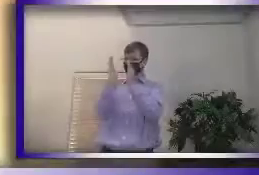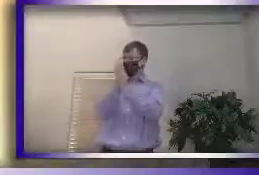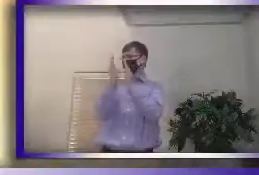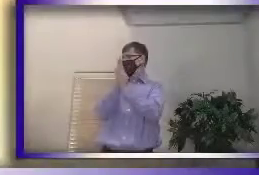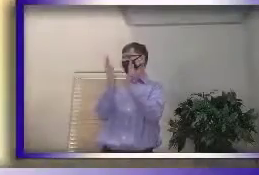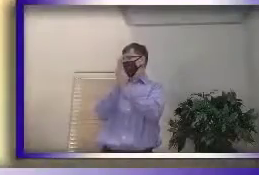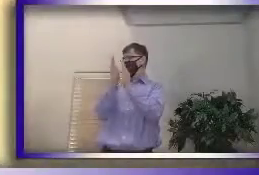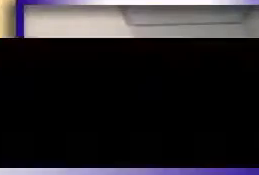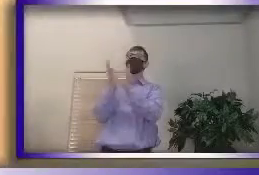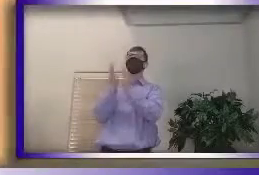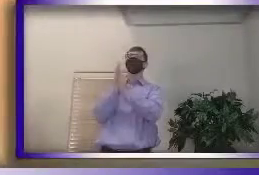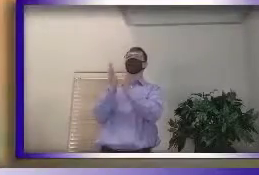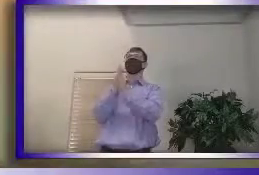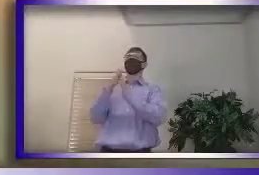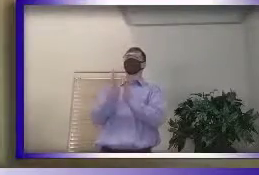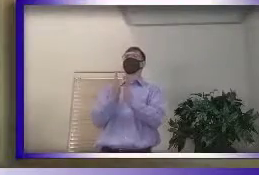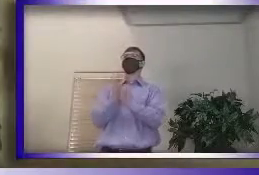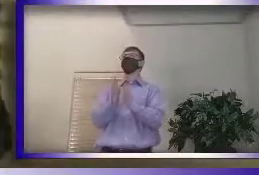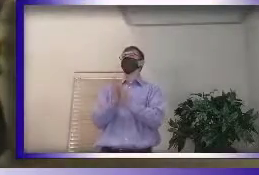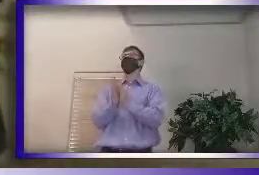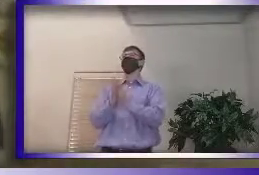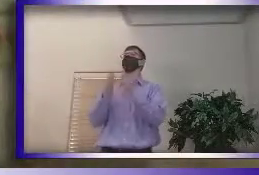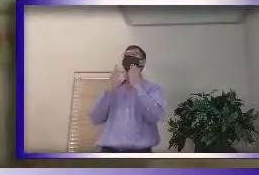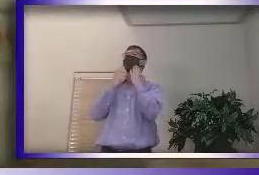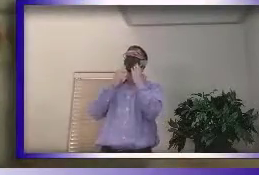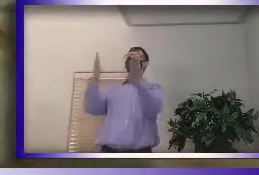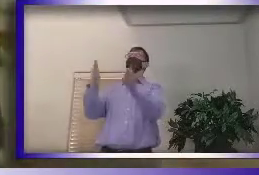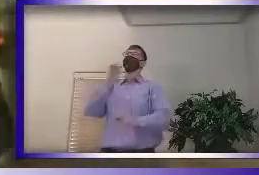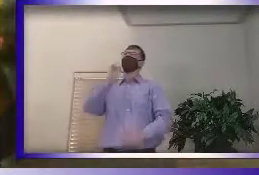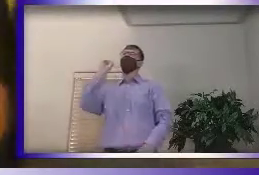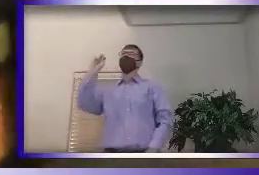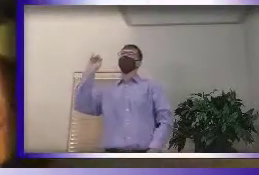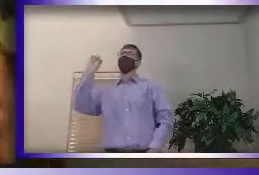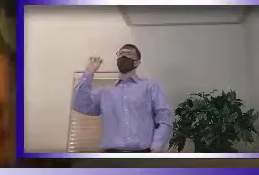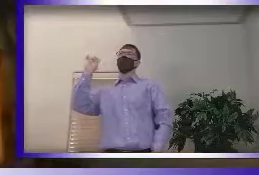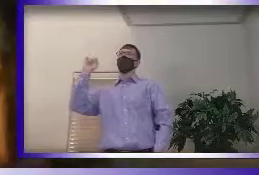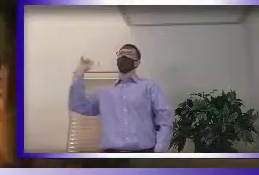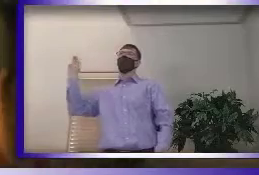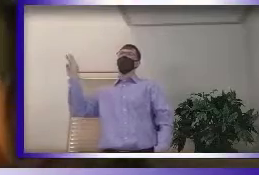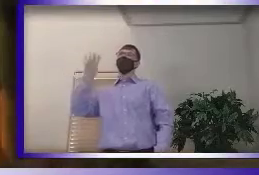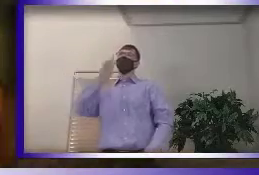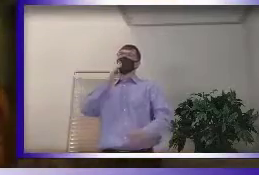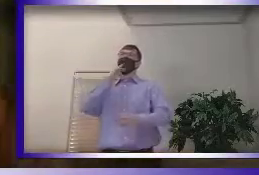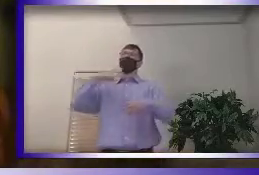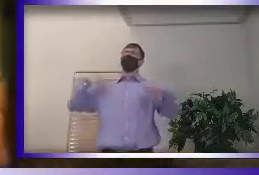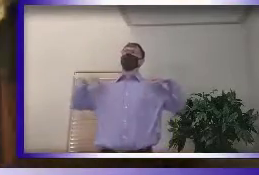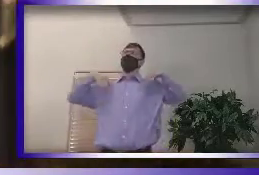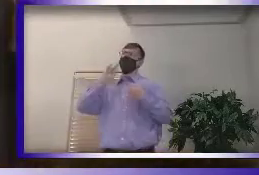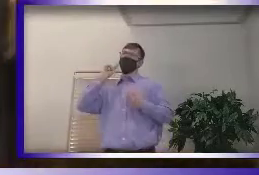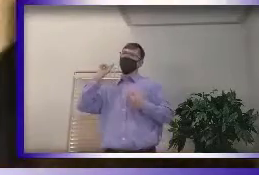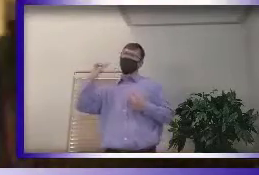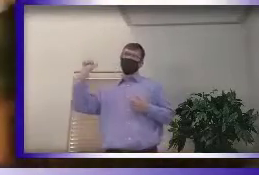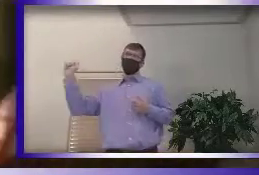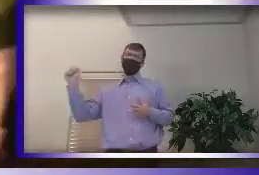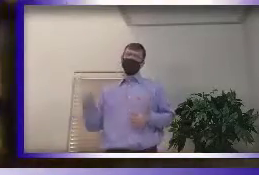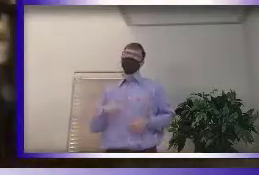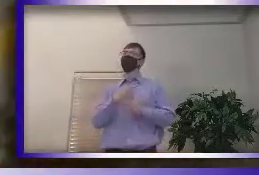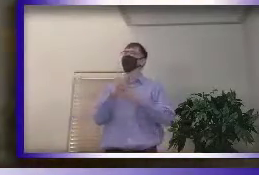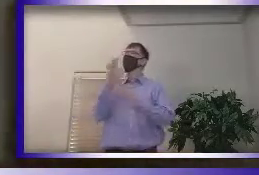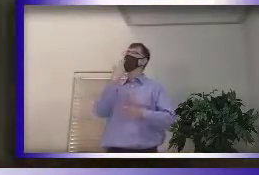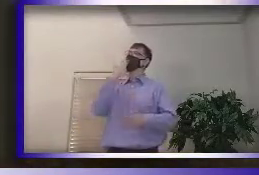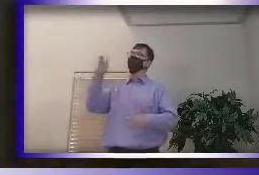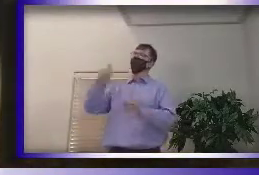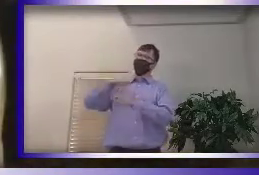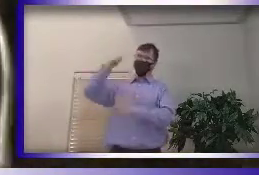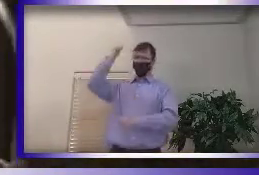Does anybody else have those voices in their head? Has anyone else ever tried to fire them? Part of what we do